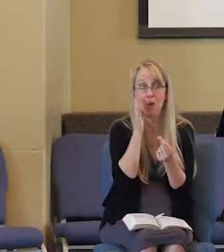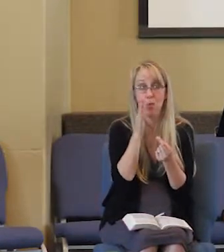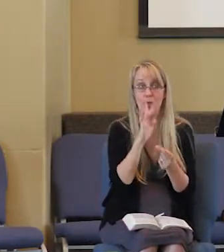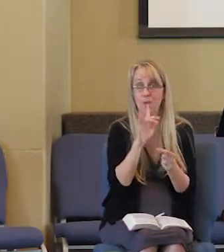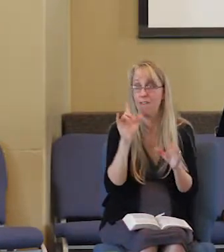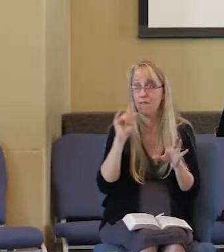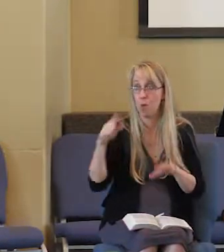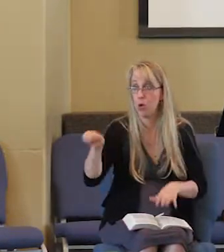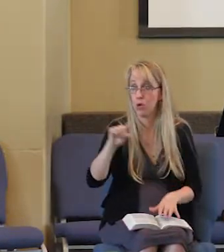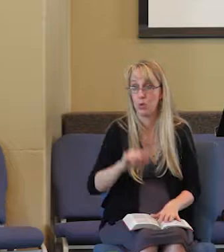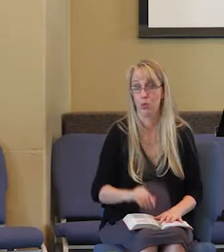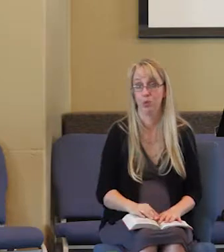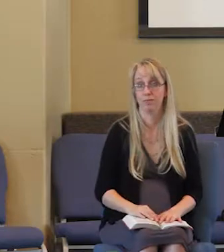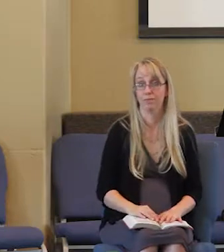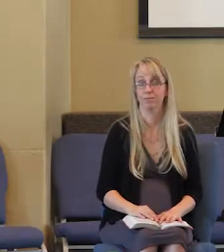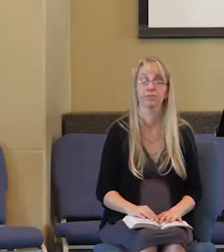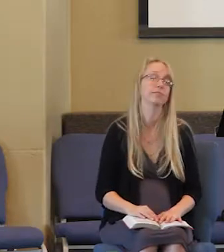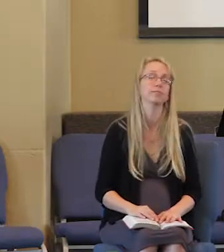for you.